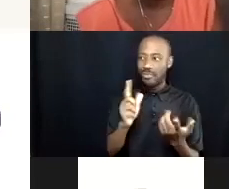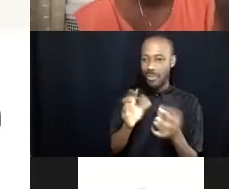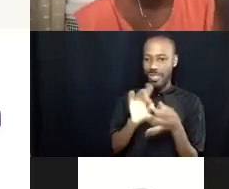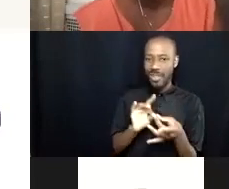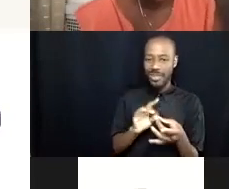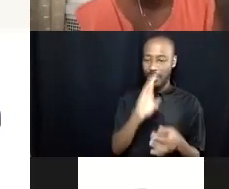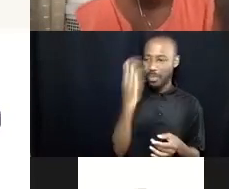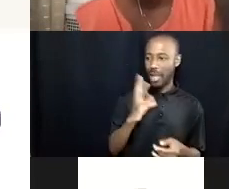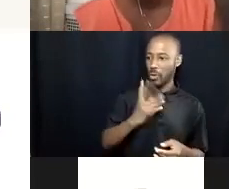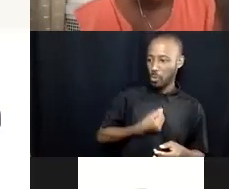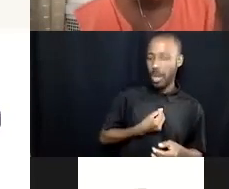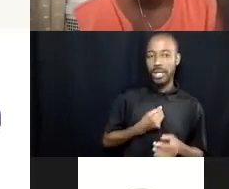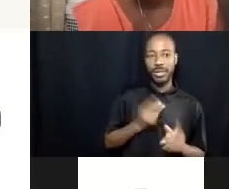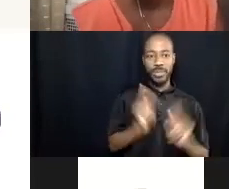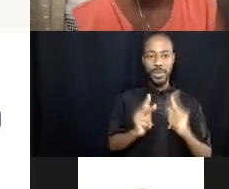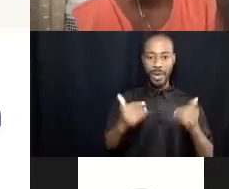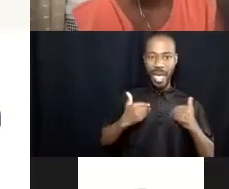people have with one another.